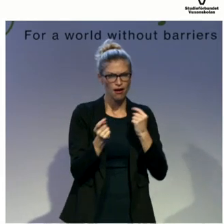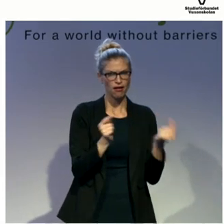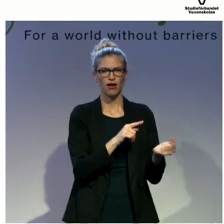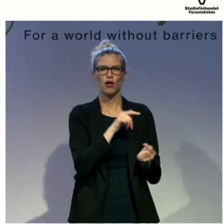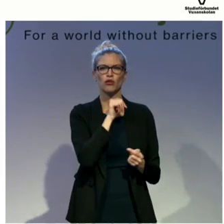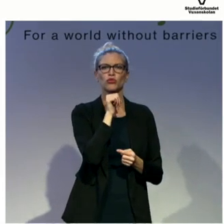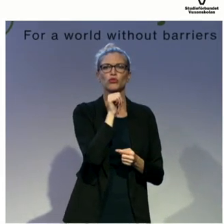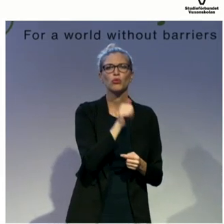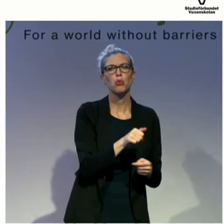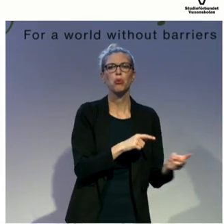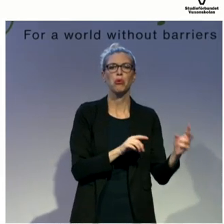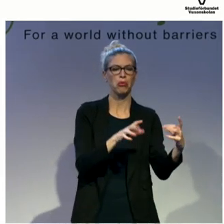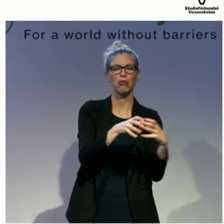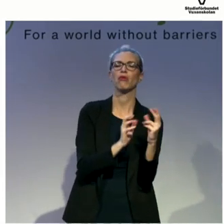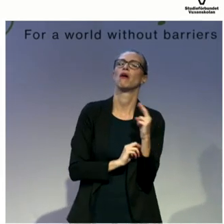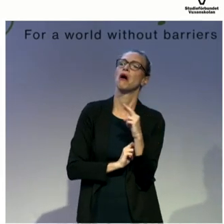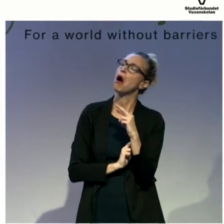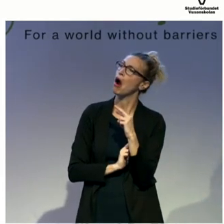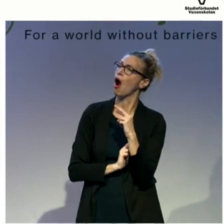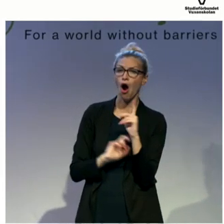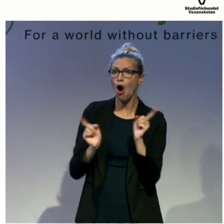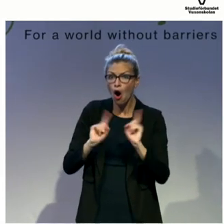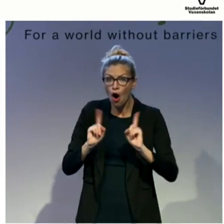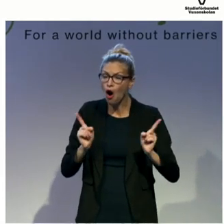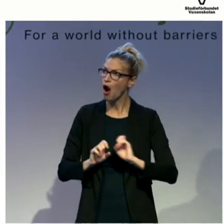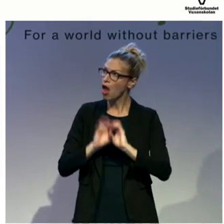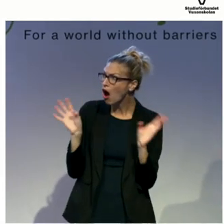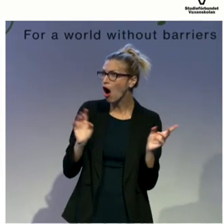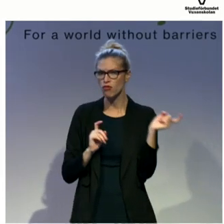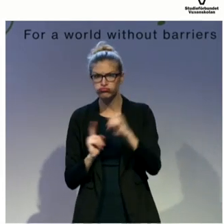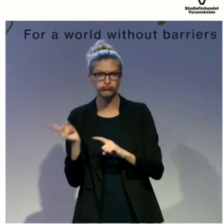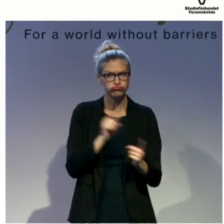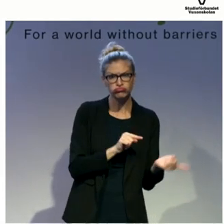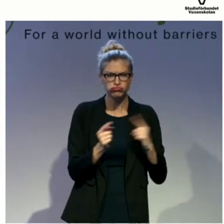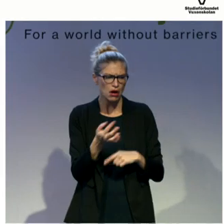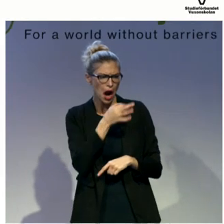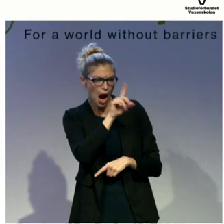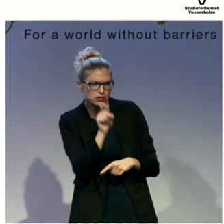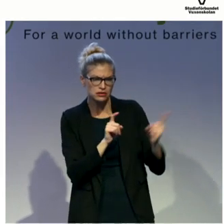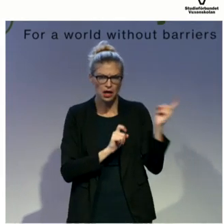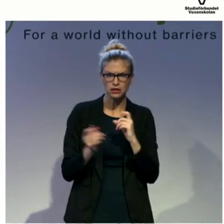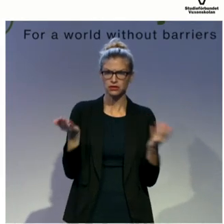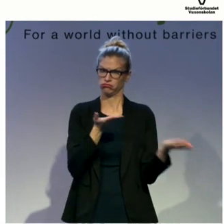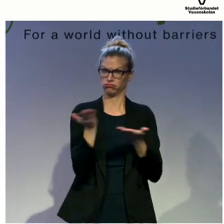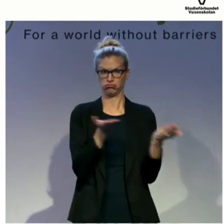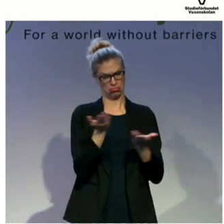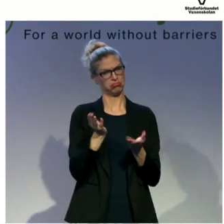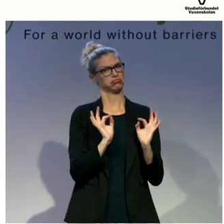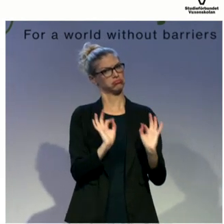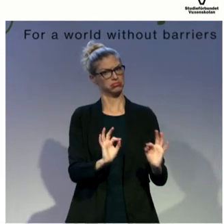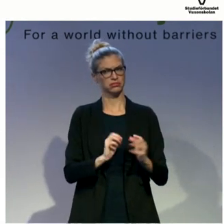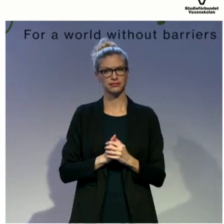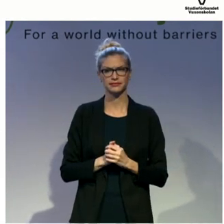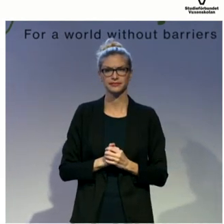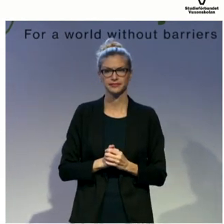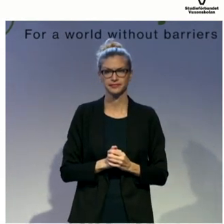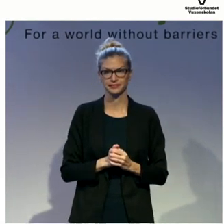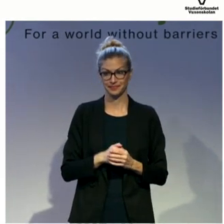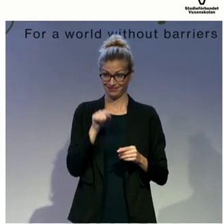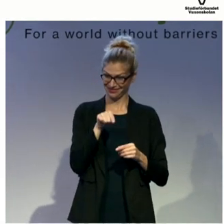any complicated or abstract answers. And afterwards, several of the politicians